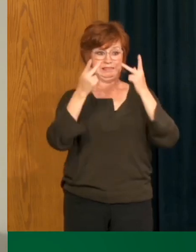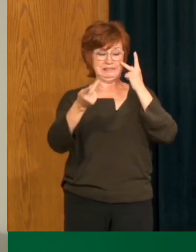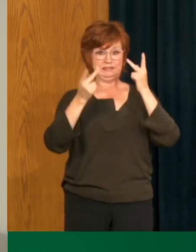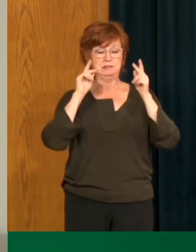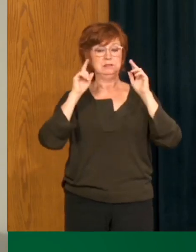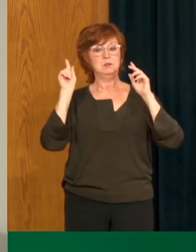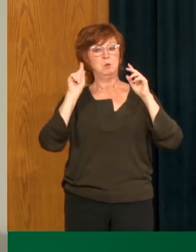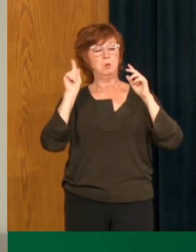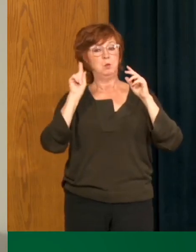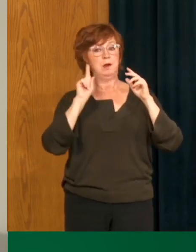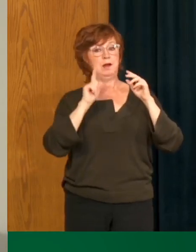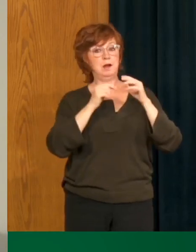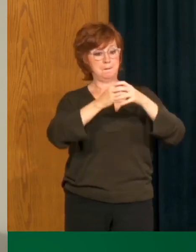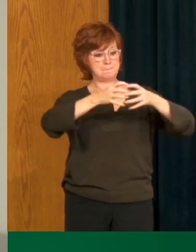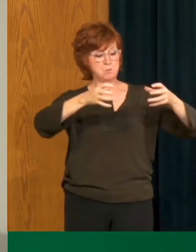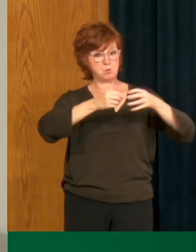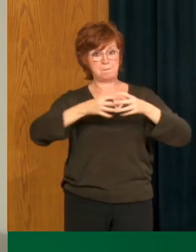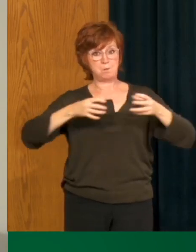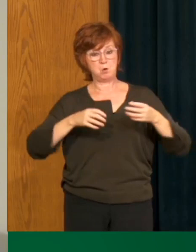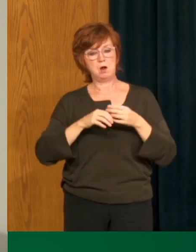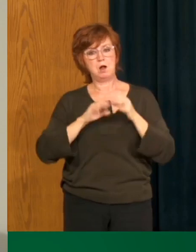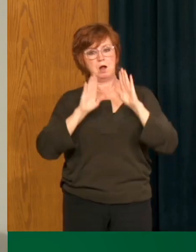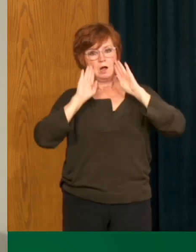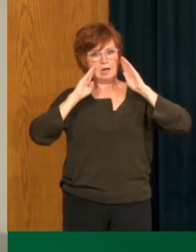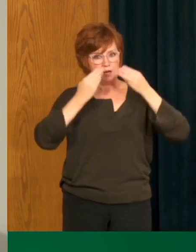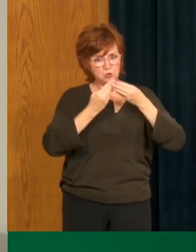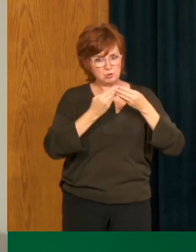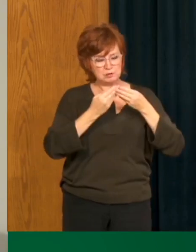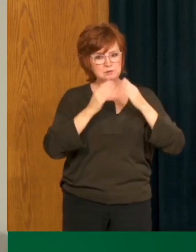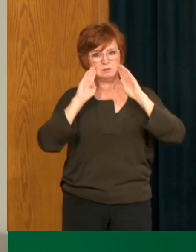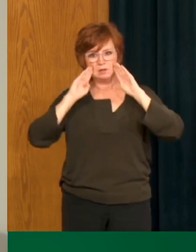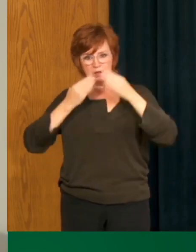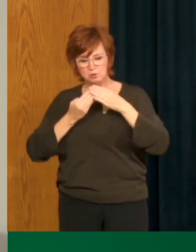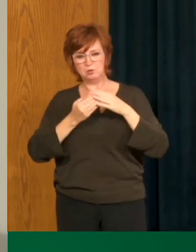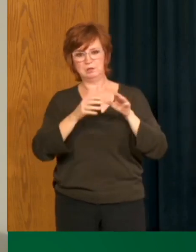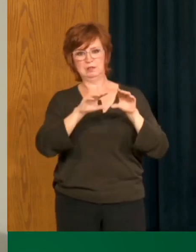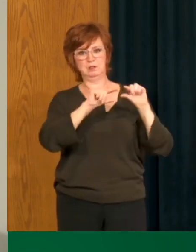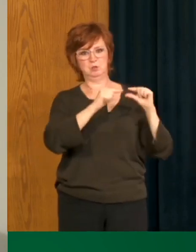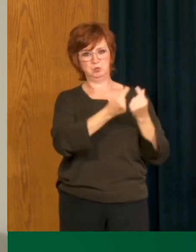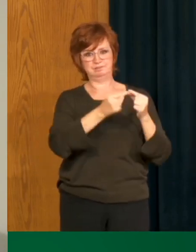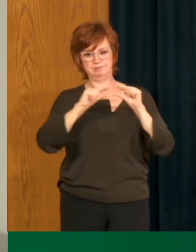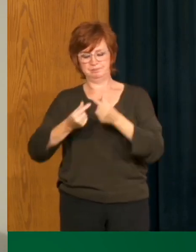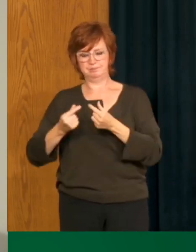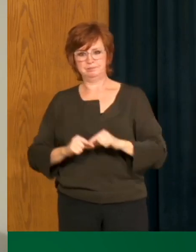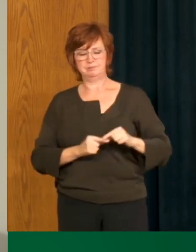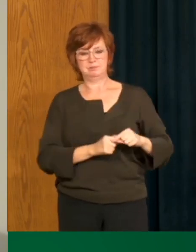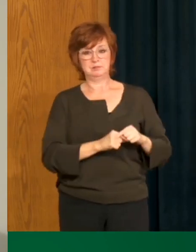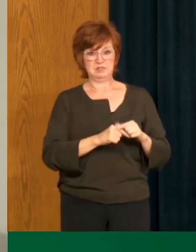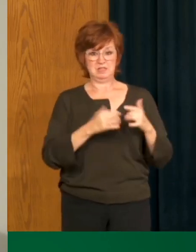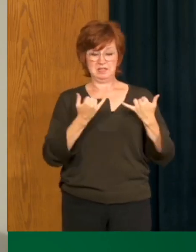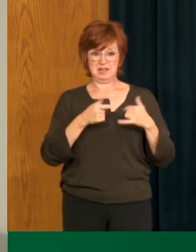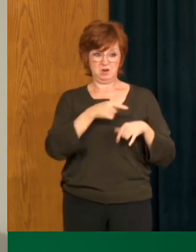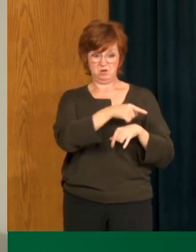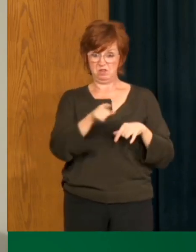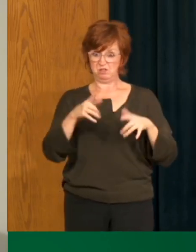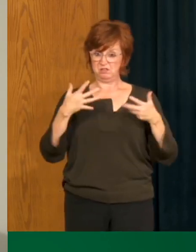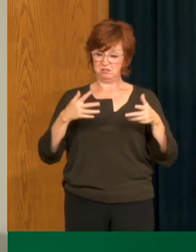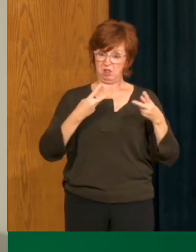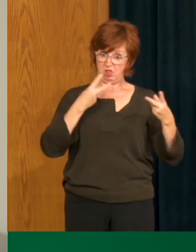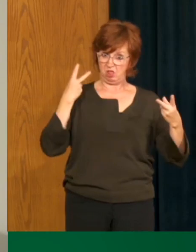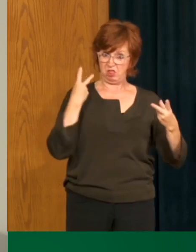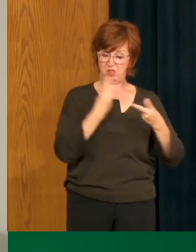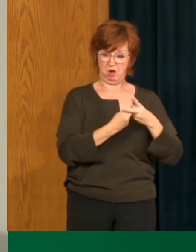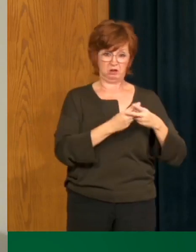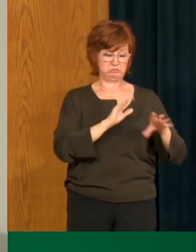you did with the North and the Far North when there were outbreaks there, or is that being considered, or can people